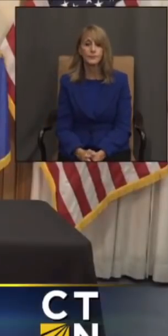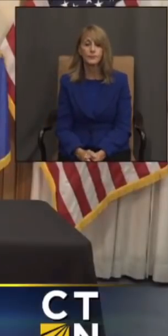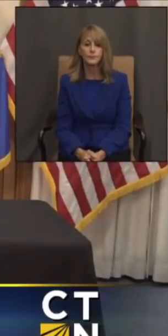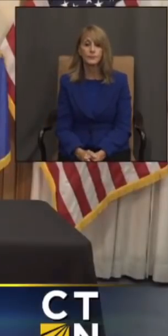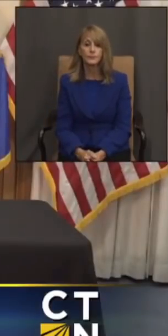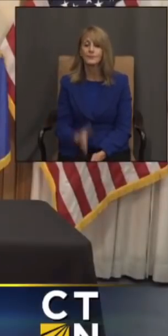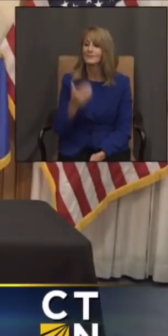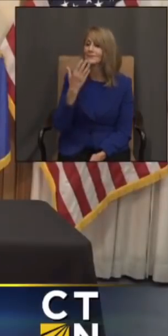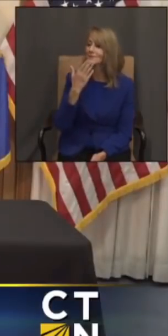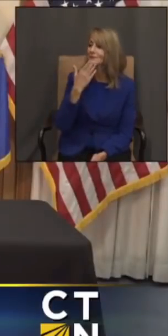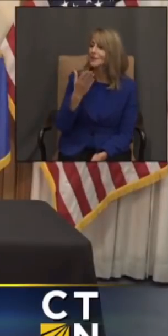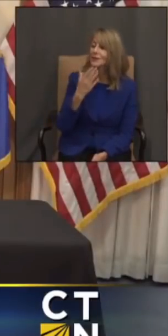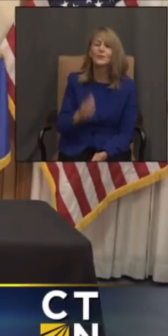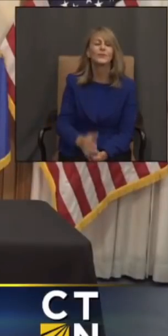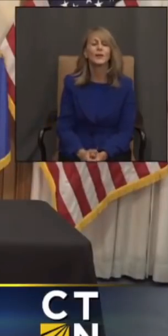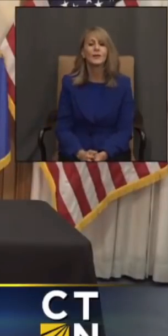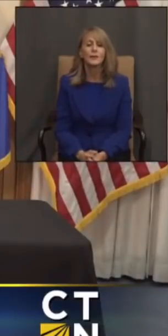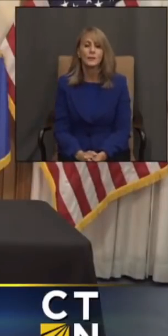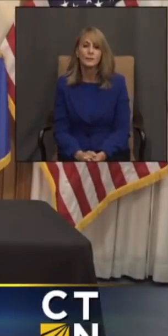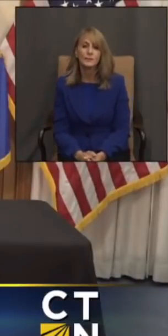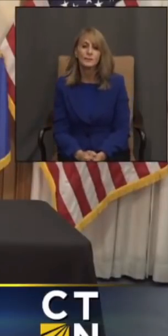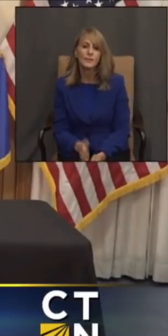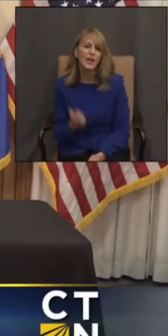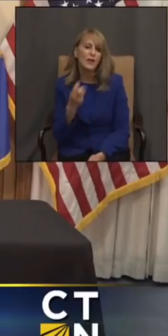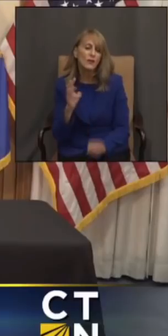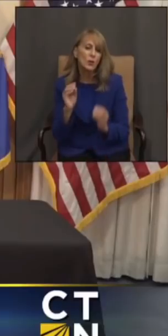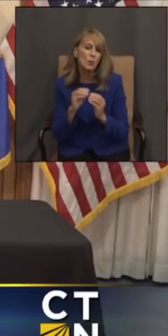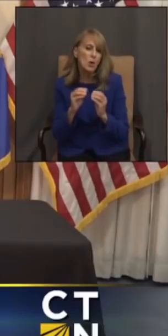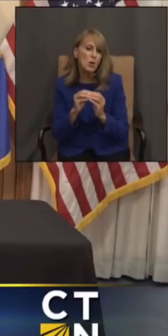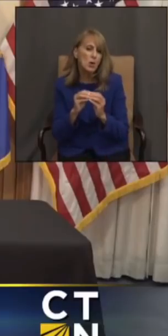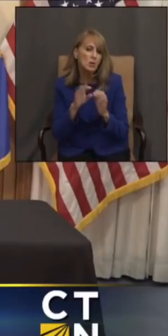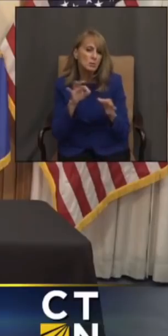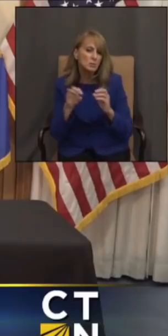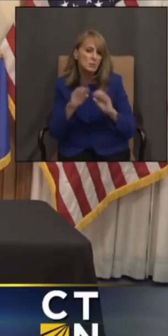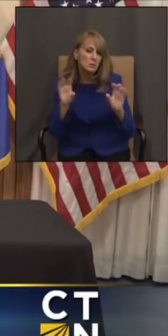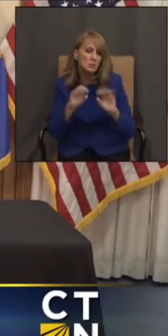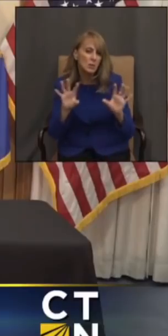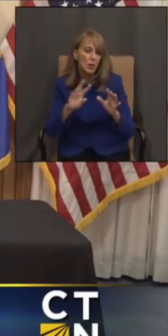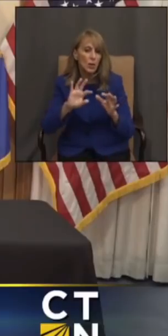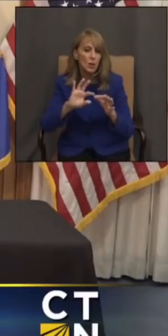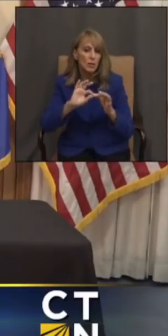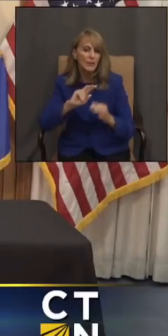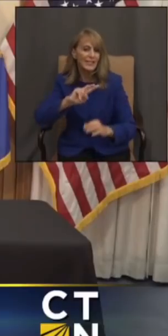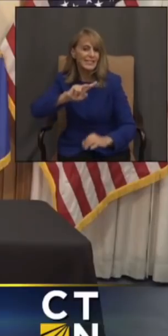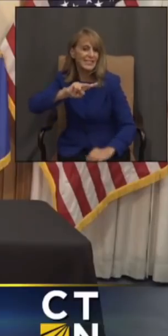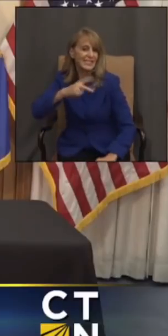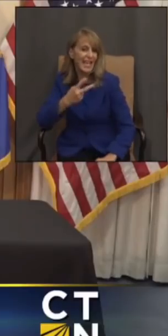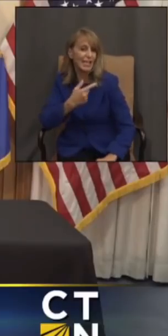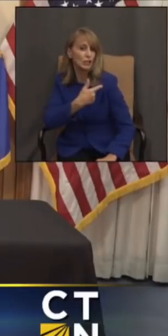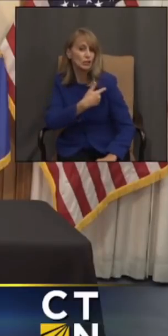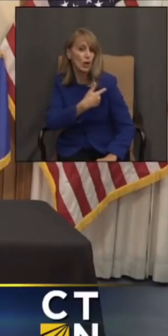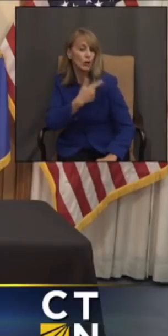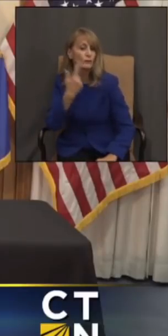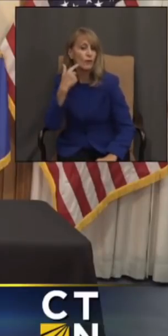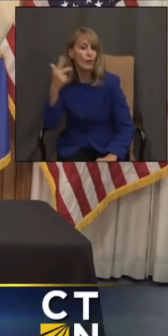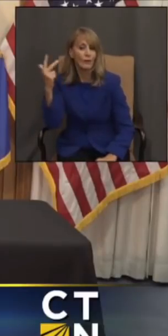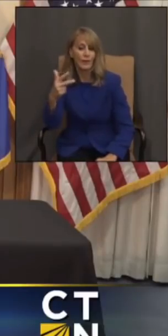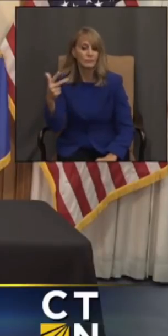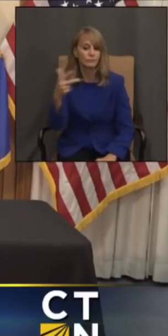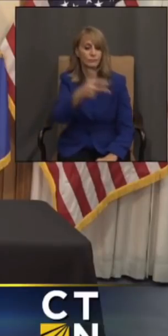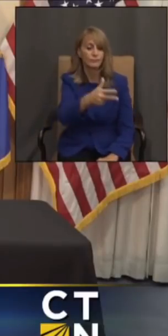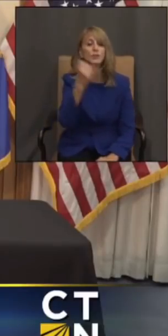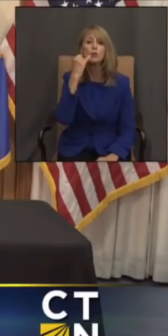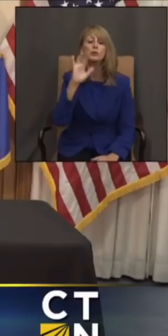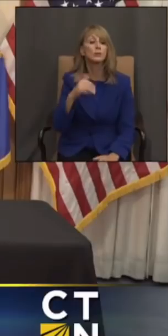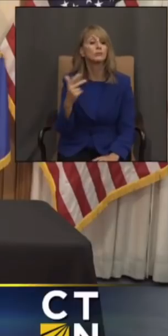Okay, great. Thank you. And then I also wanted to ask a couple more points of clarification on the second doses from those mobile vans. So for somebody who gets